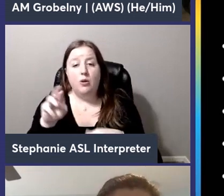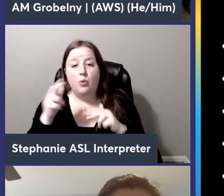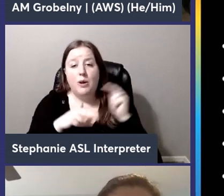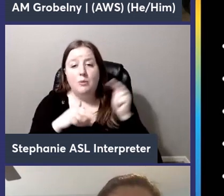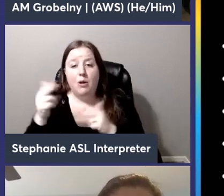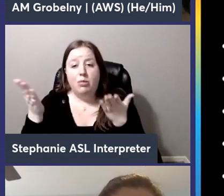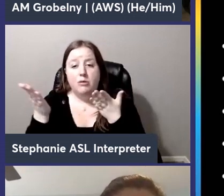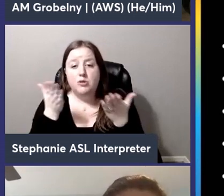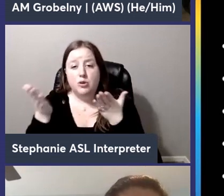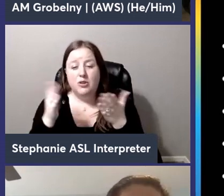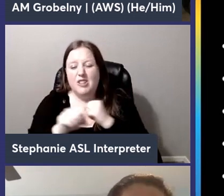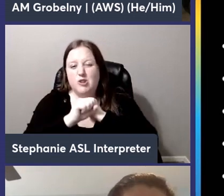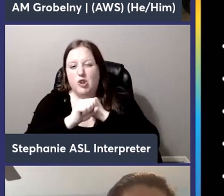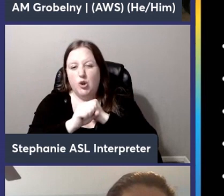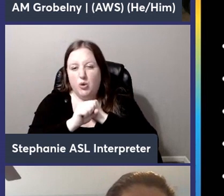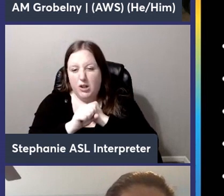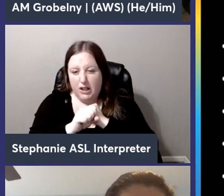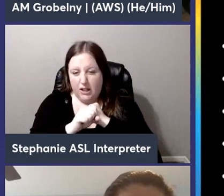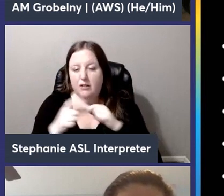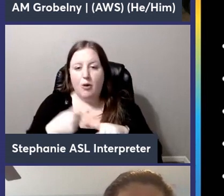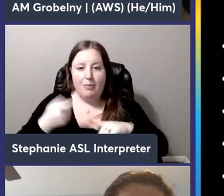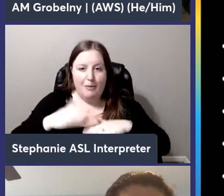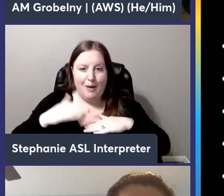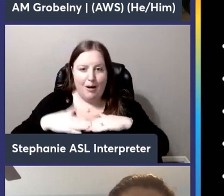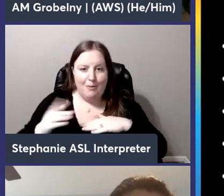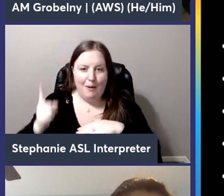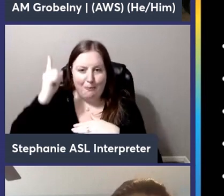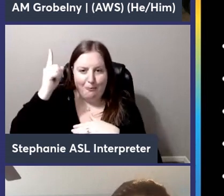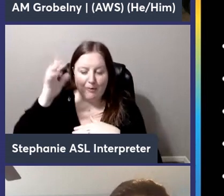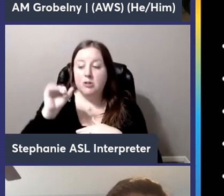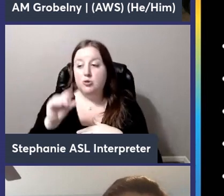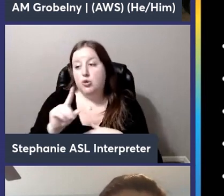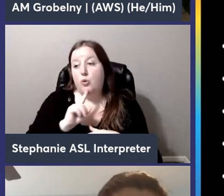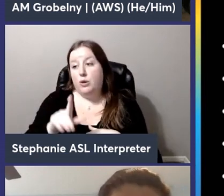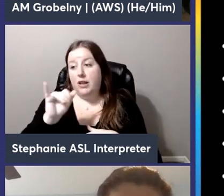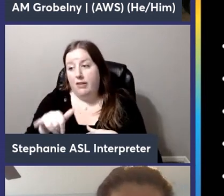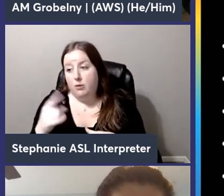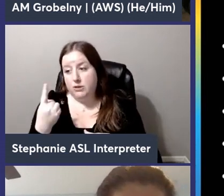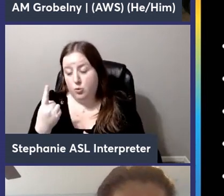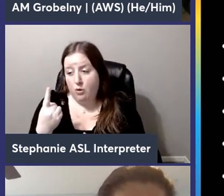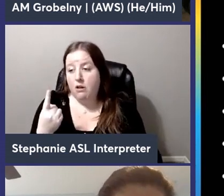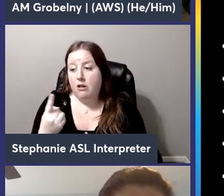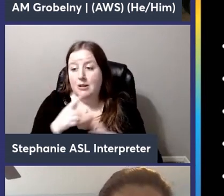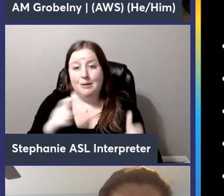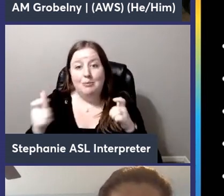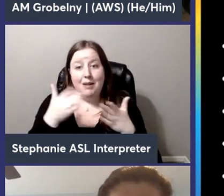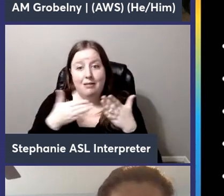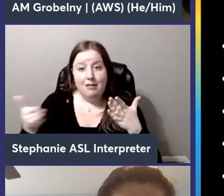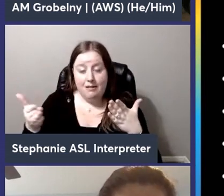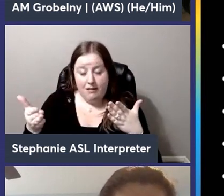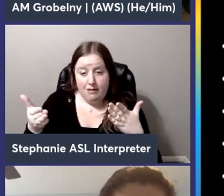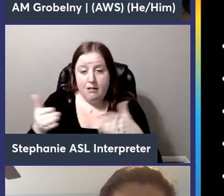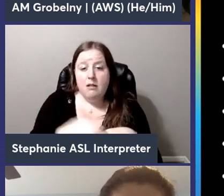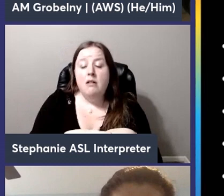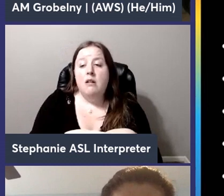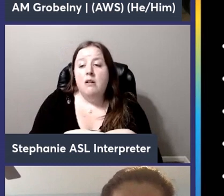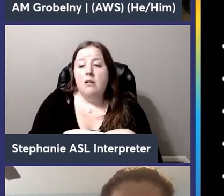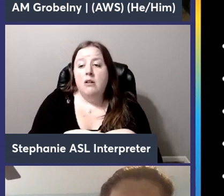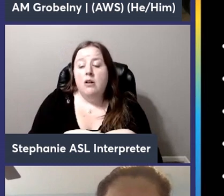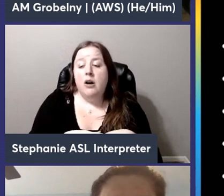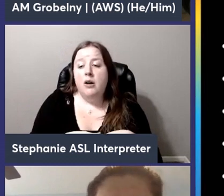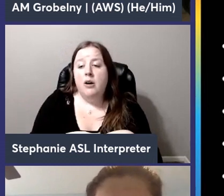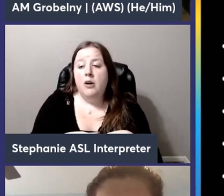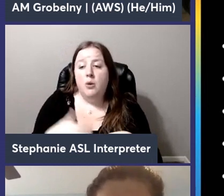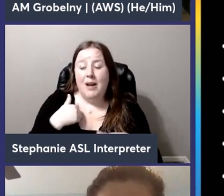service, the security layer from ground up. Okay. I think that was one of the big things, you know, where we basically